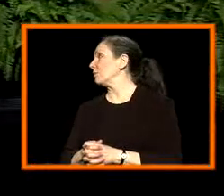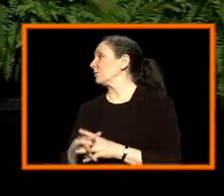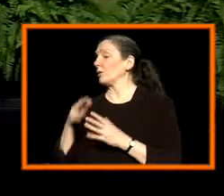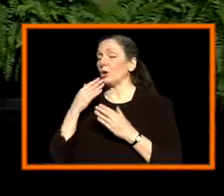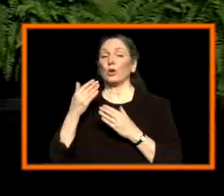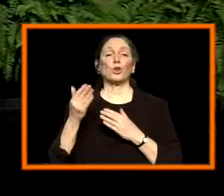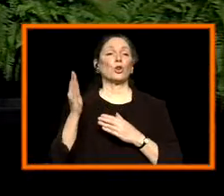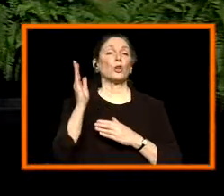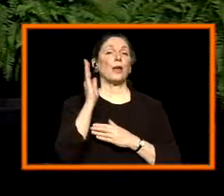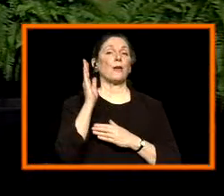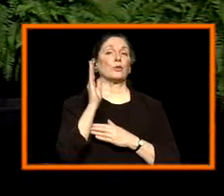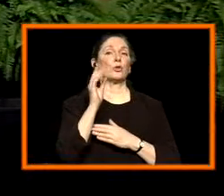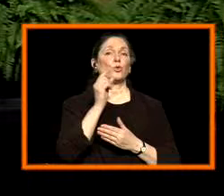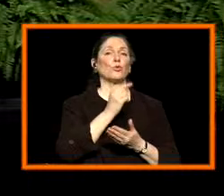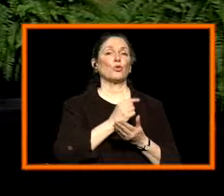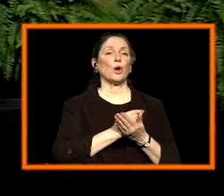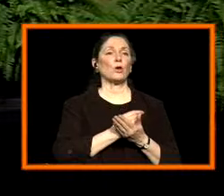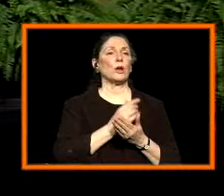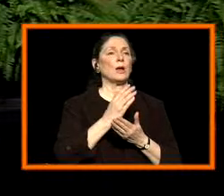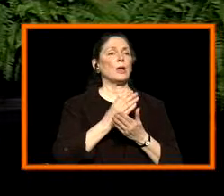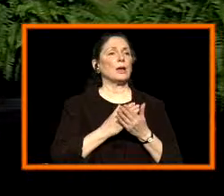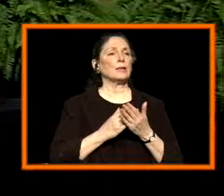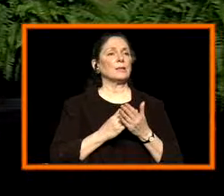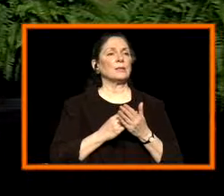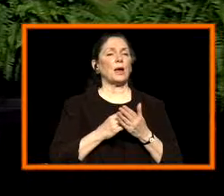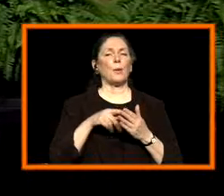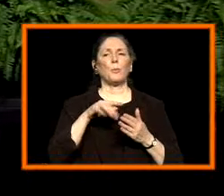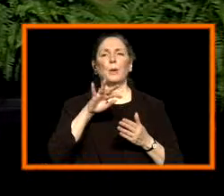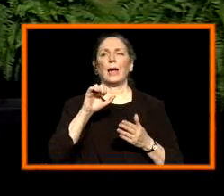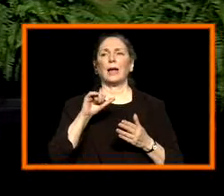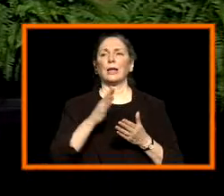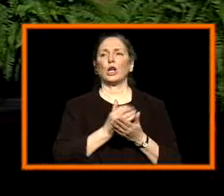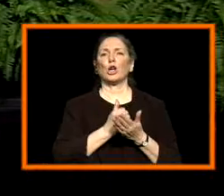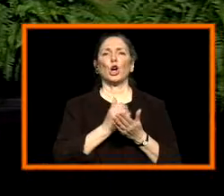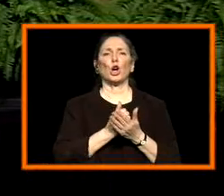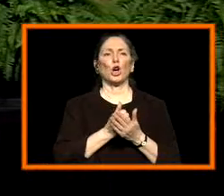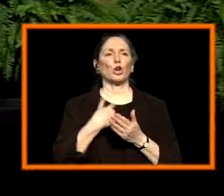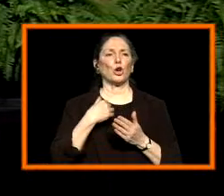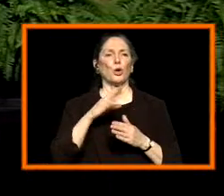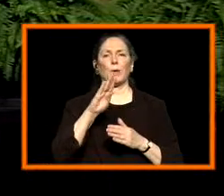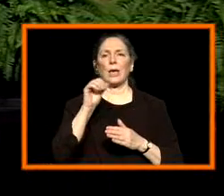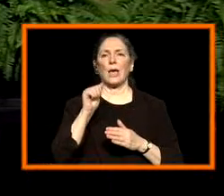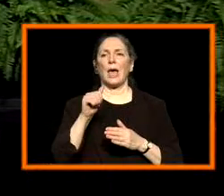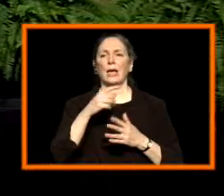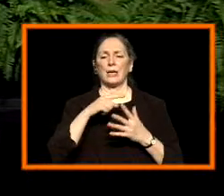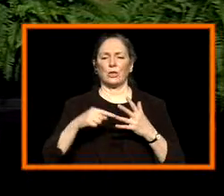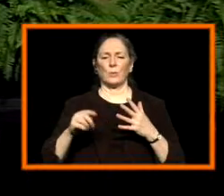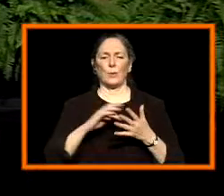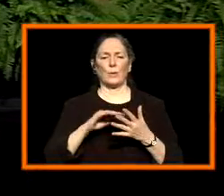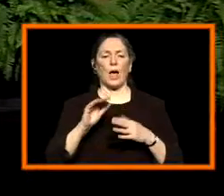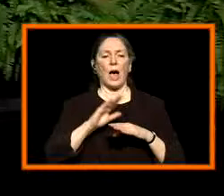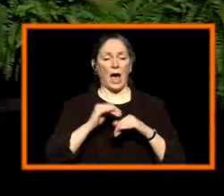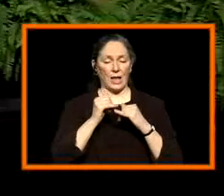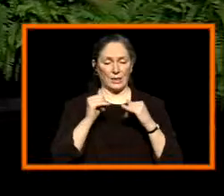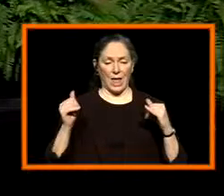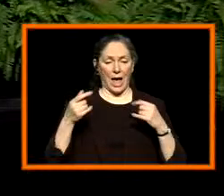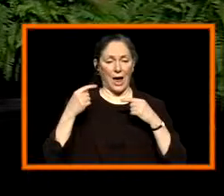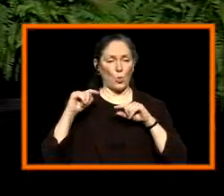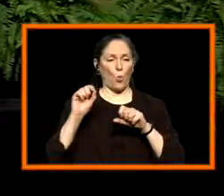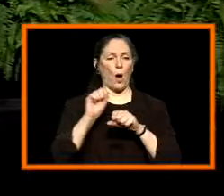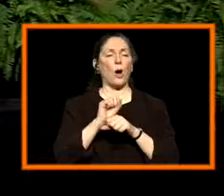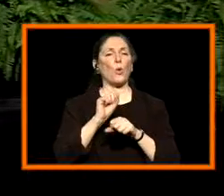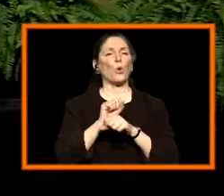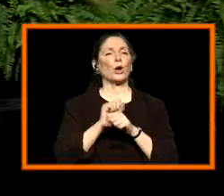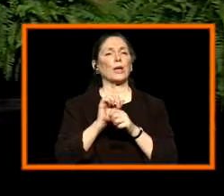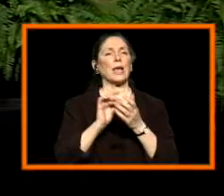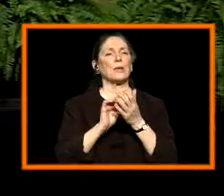Good afternoon, graduates. Sonia Petty earned her bachelor's degree in interdisciplinary studies online while working